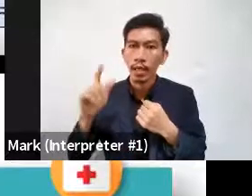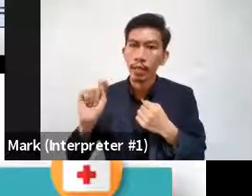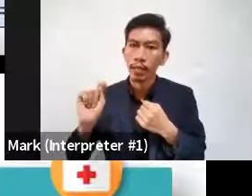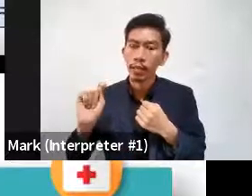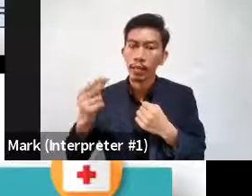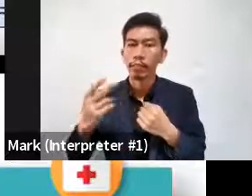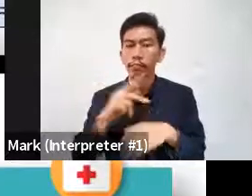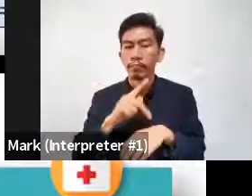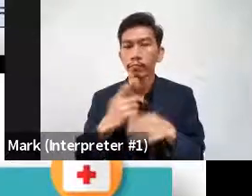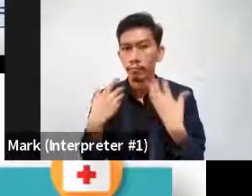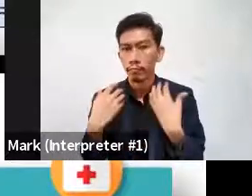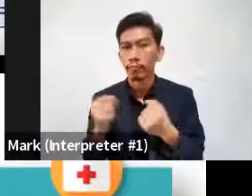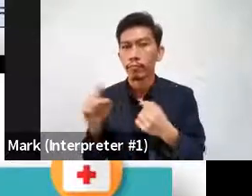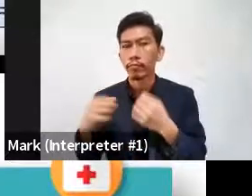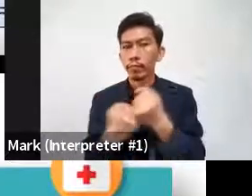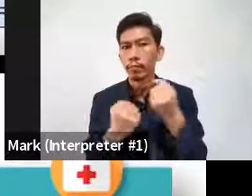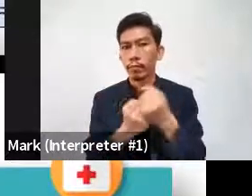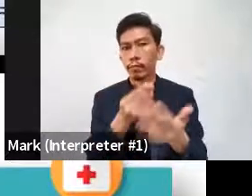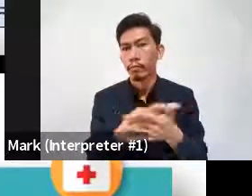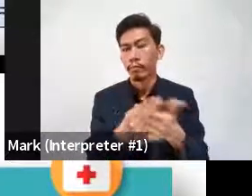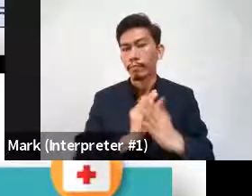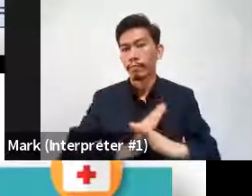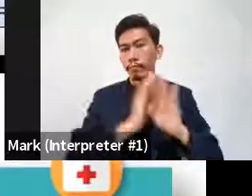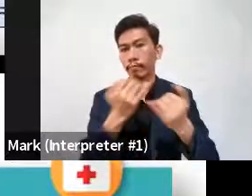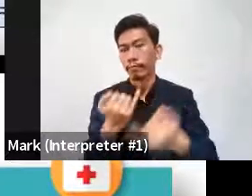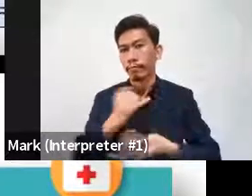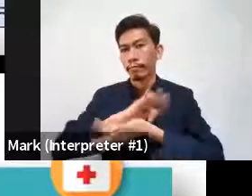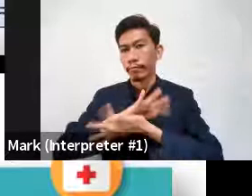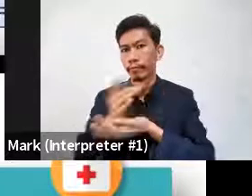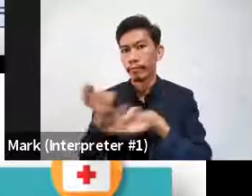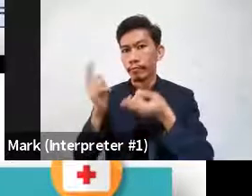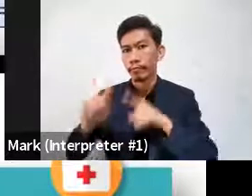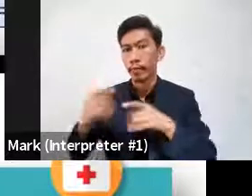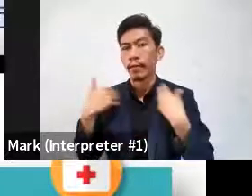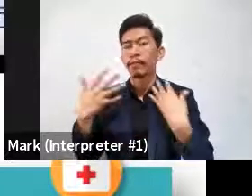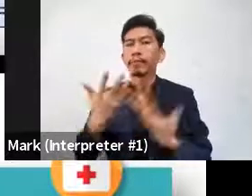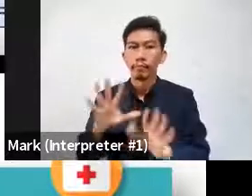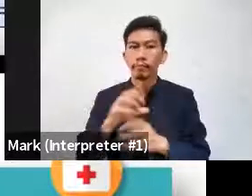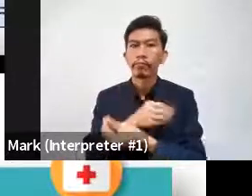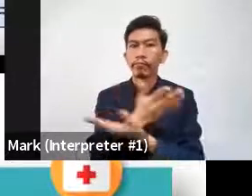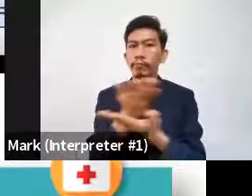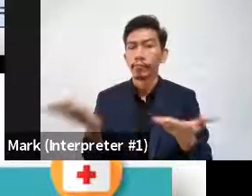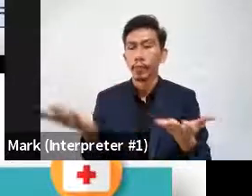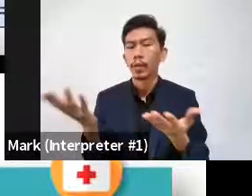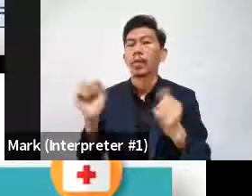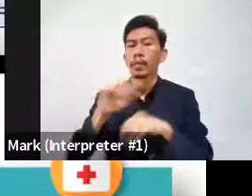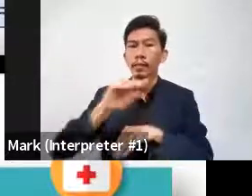support, financial protection during this time of pandemic, we have provided an interim reimbursement